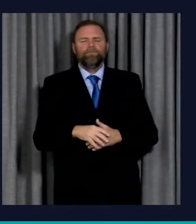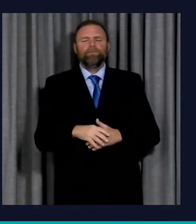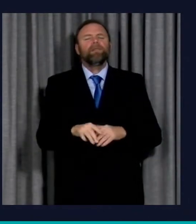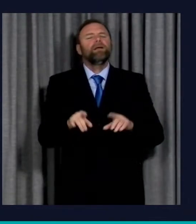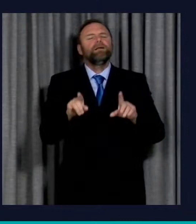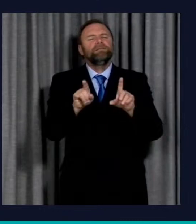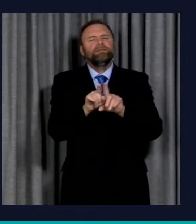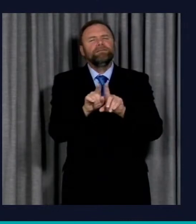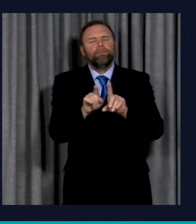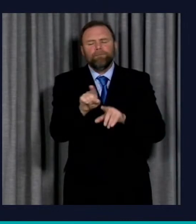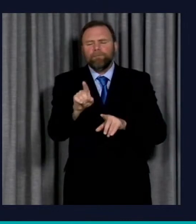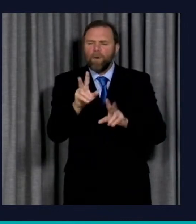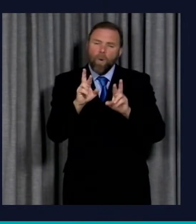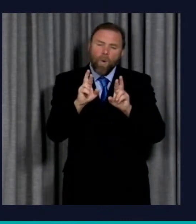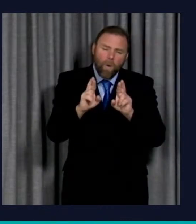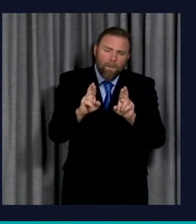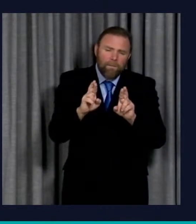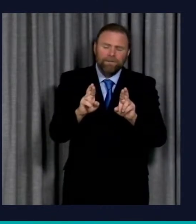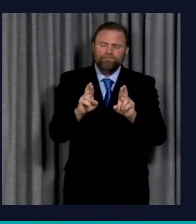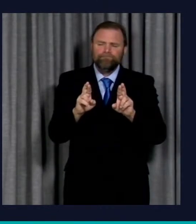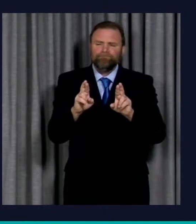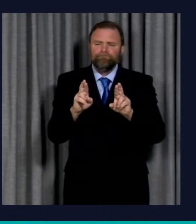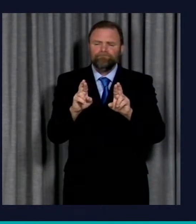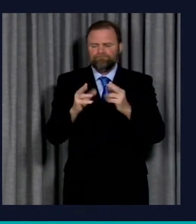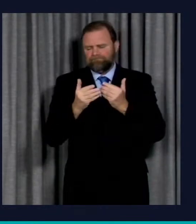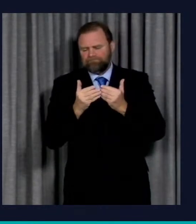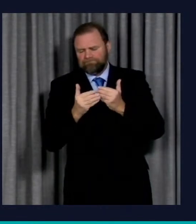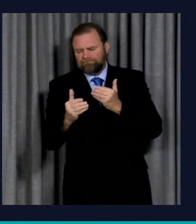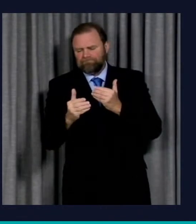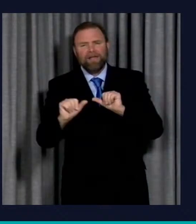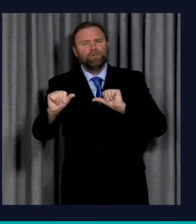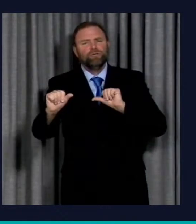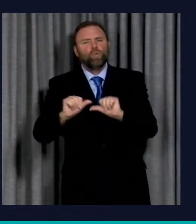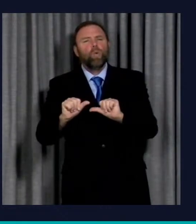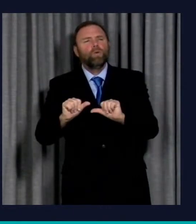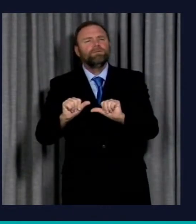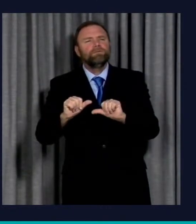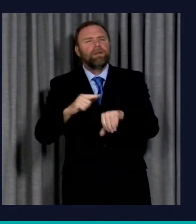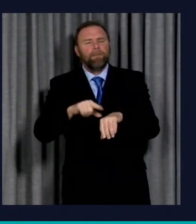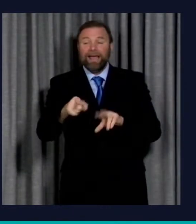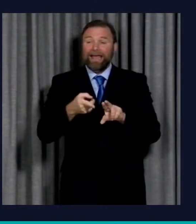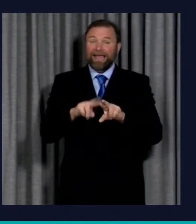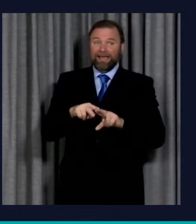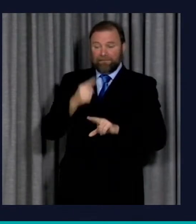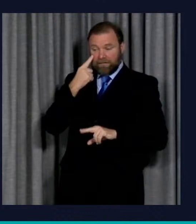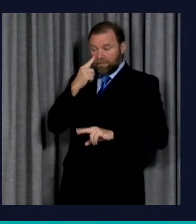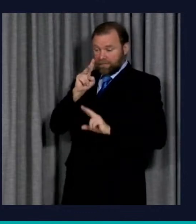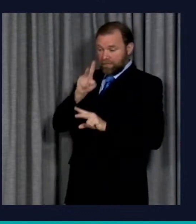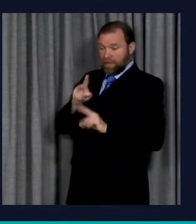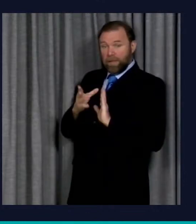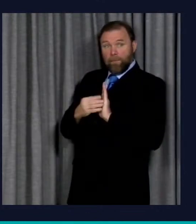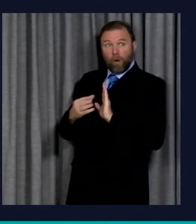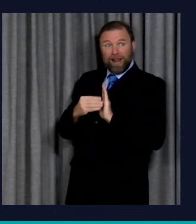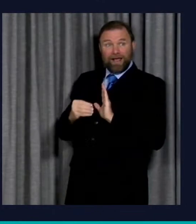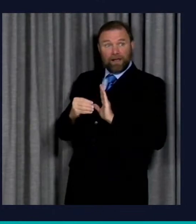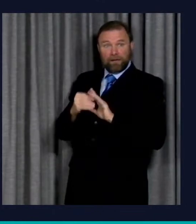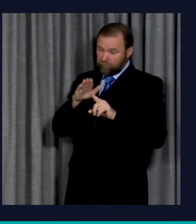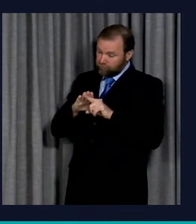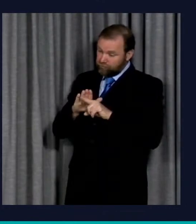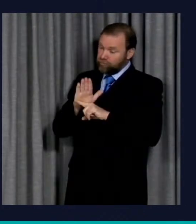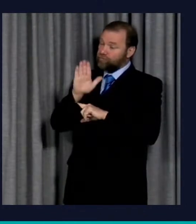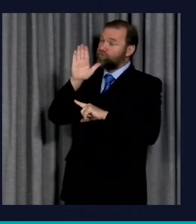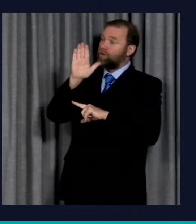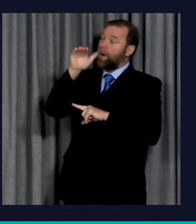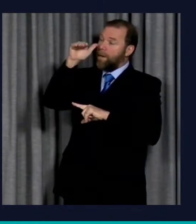will be a relatively short period. You know, if the modelling turns out to be reliable, a